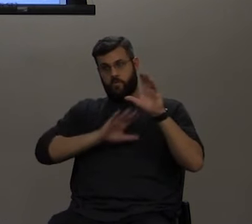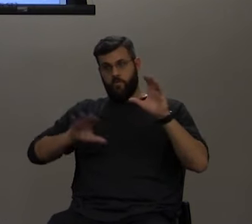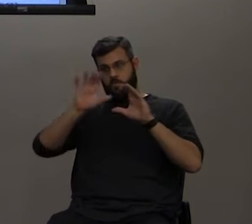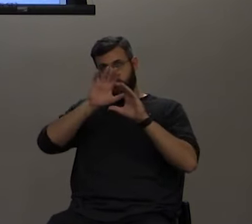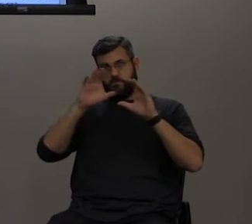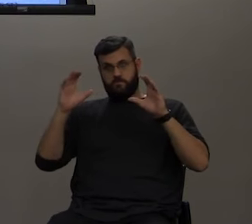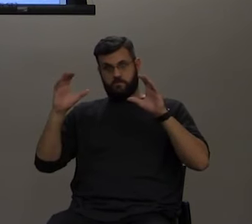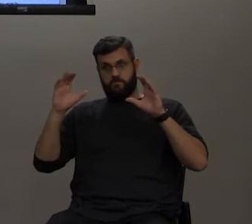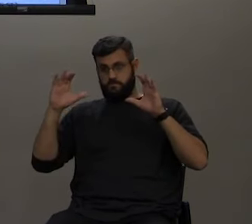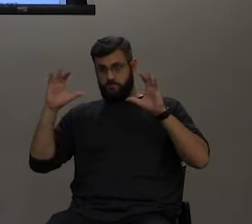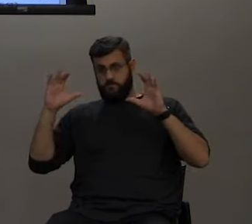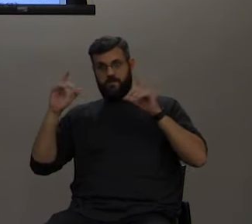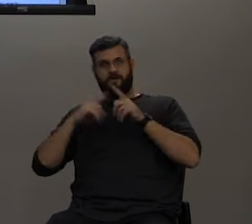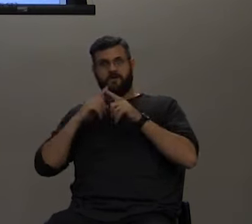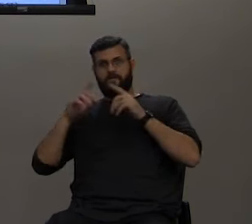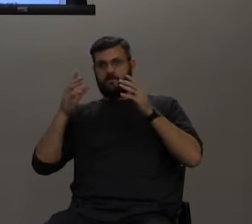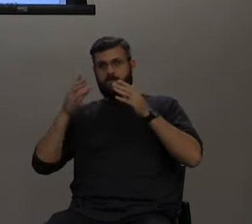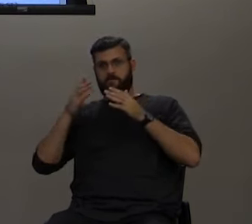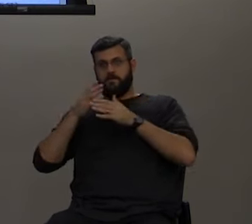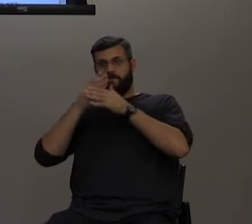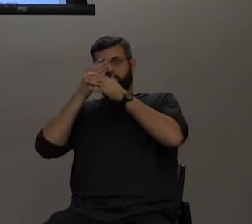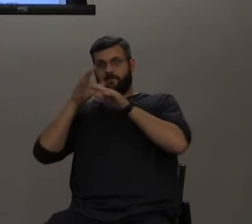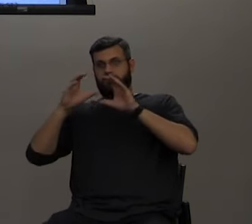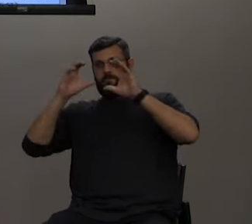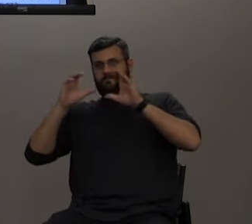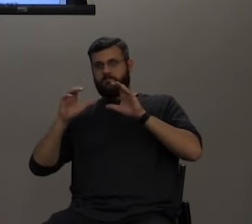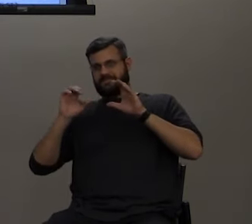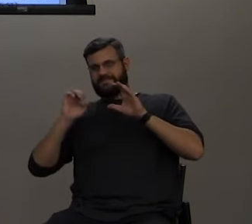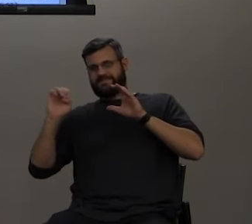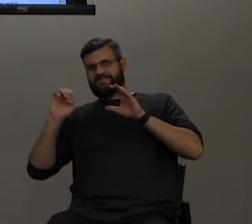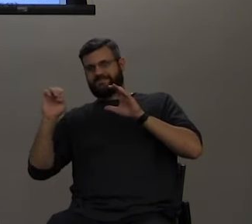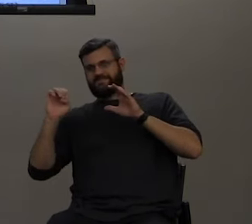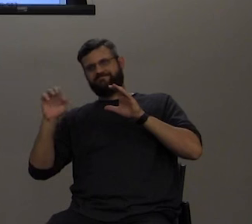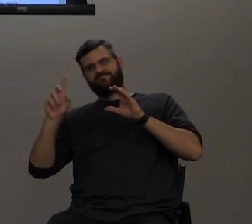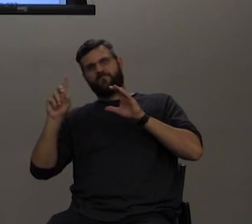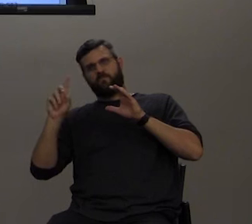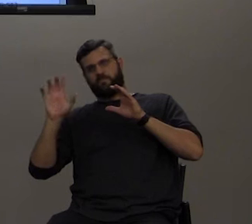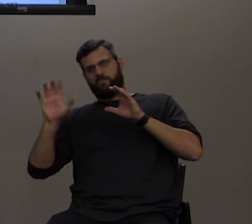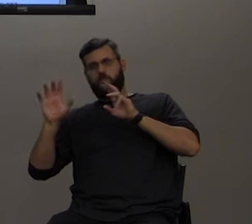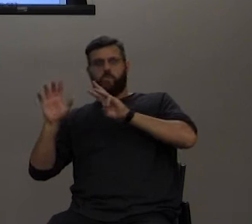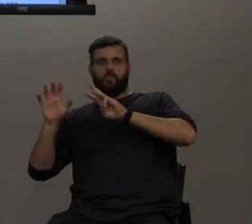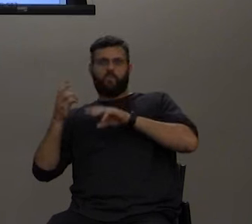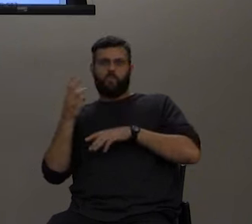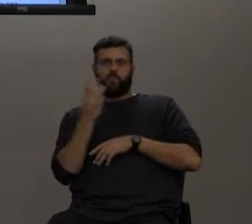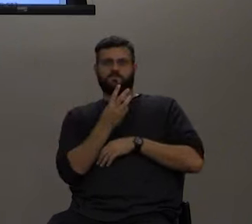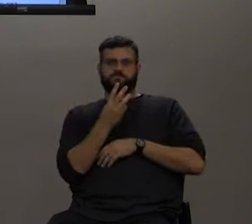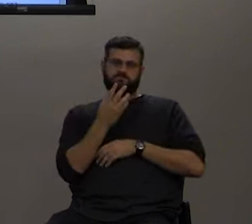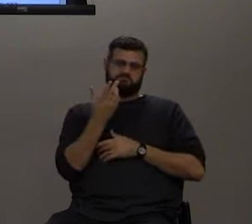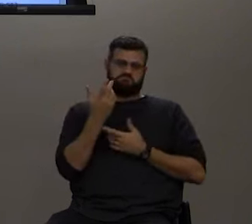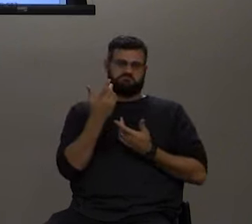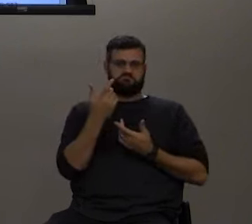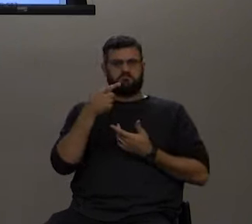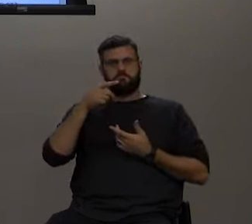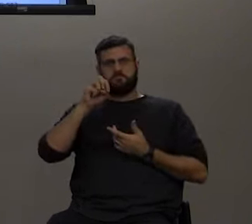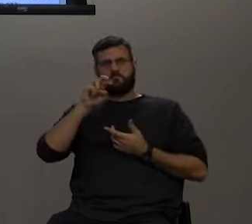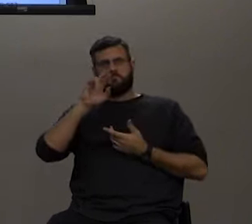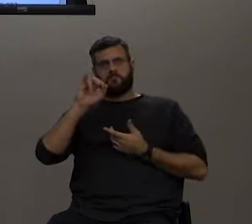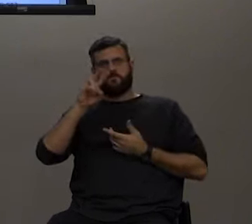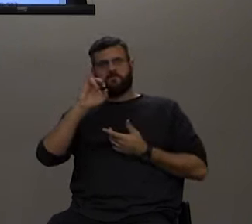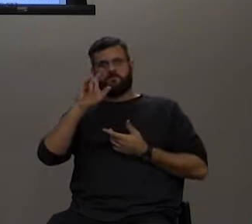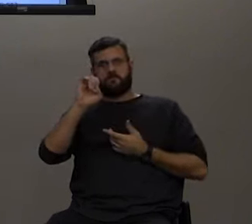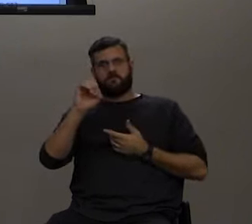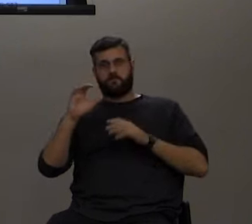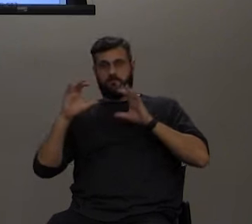at the what I call the east side of the county, if you will, which is around Danville, and the west side of the county, which is looking at the Parable area.